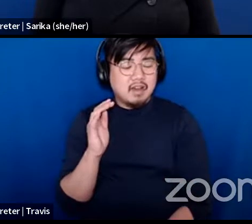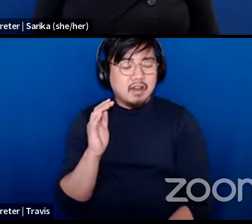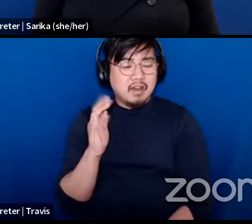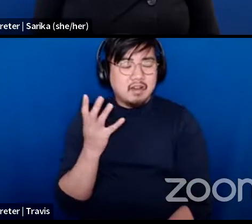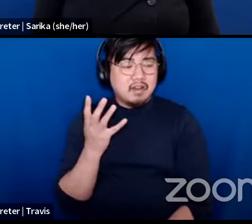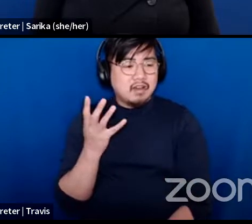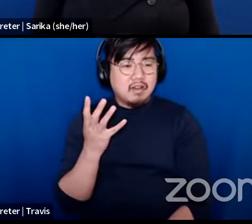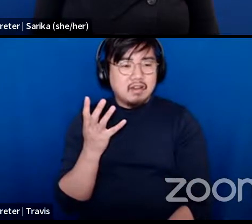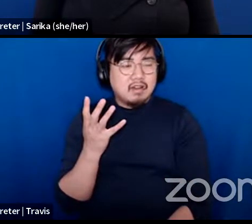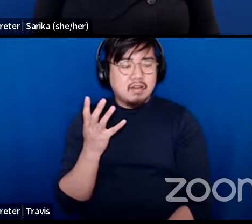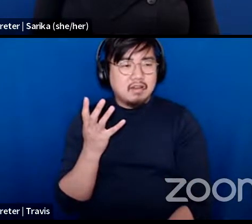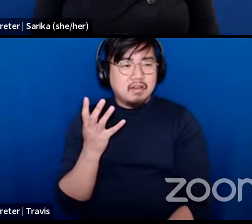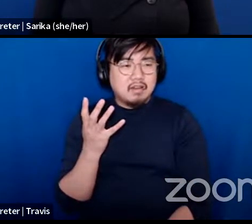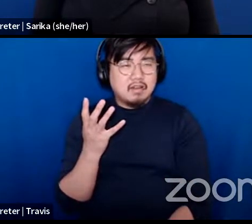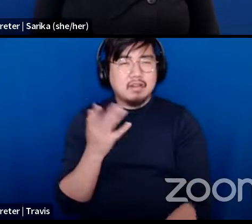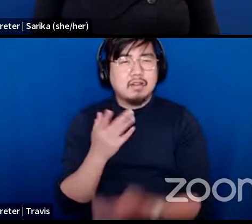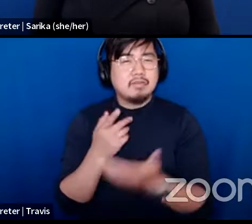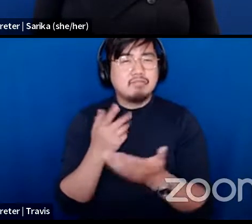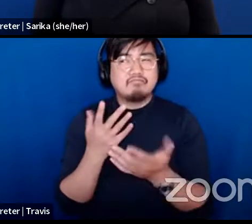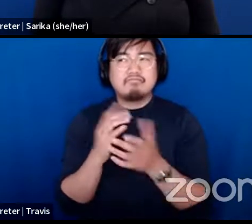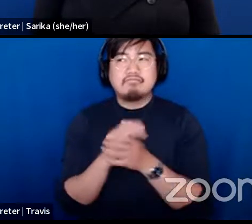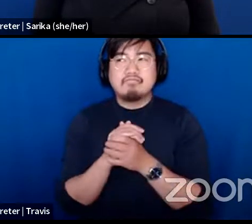what would you say is the,